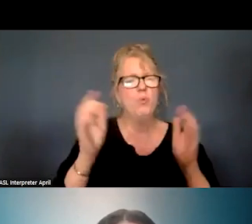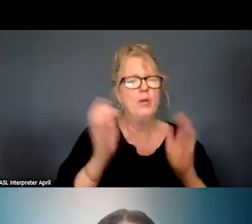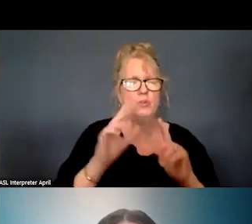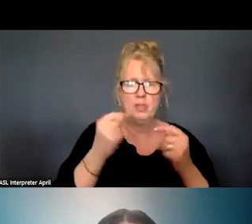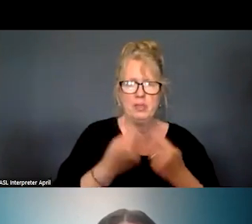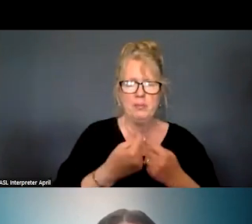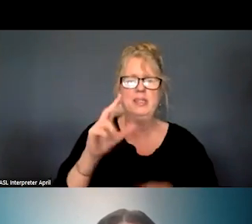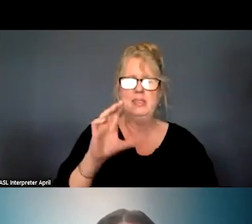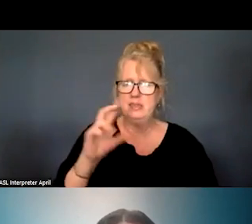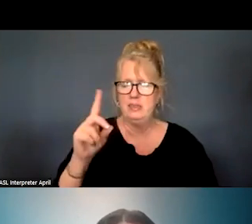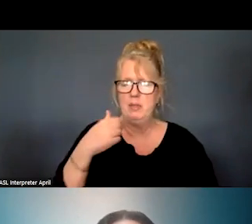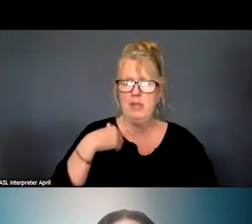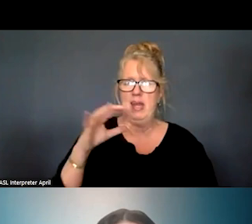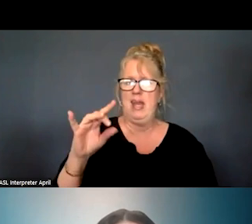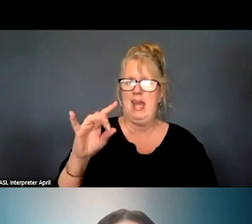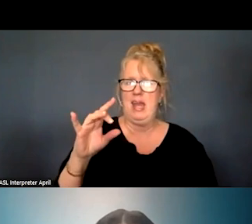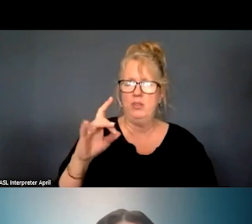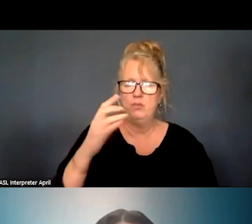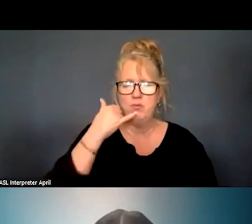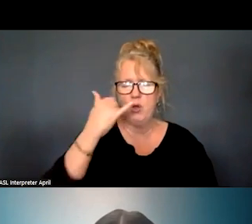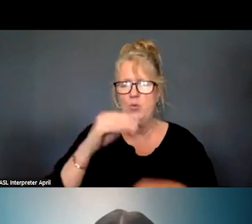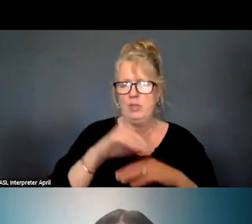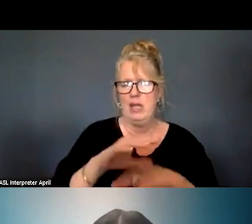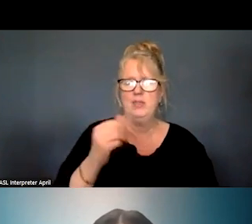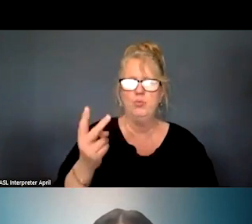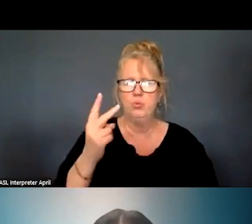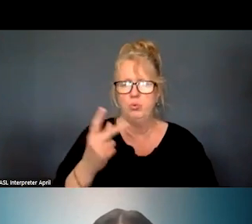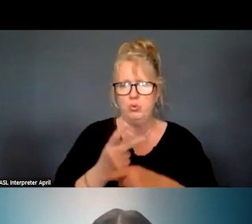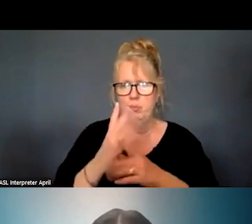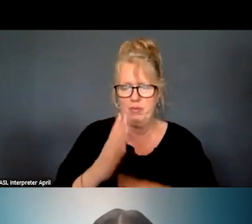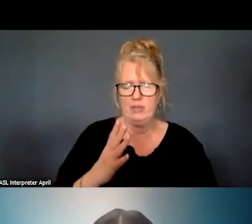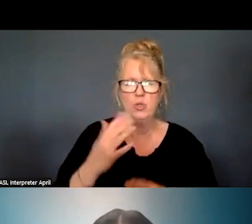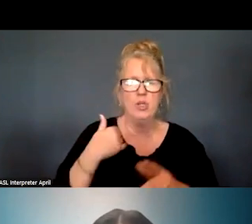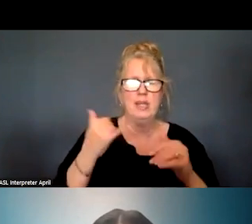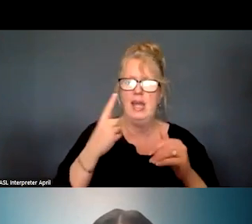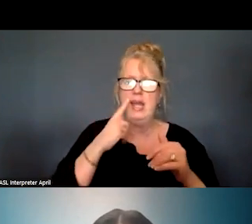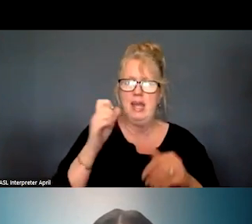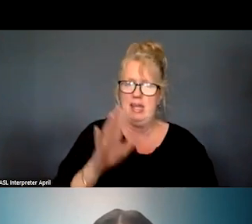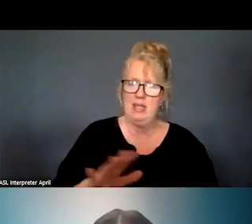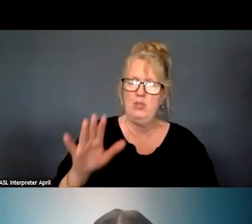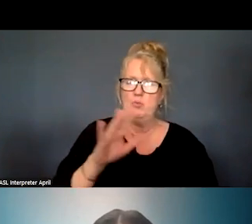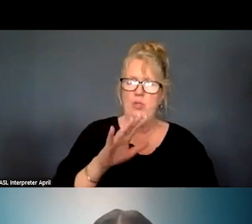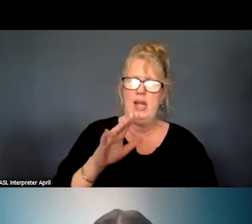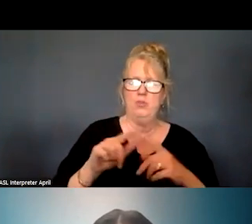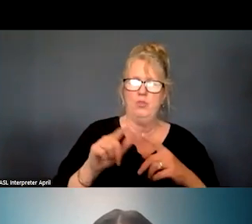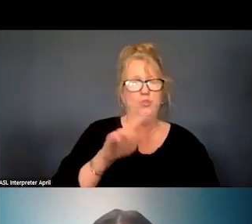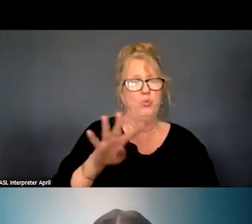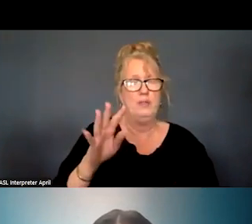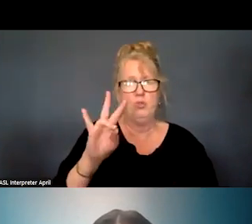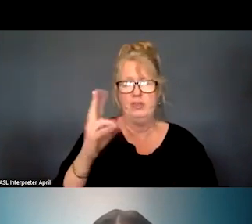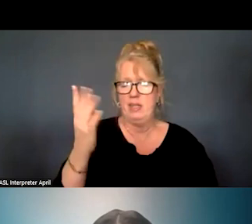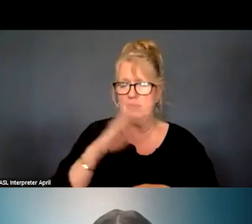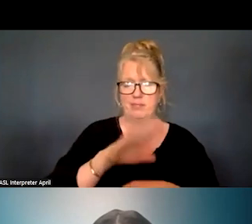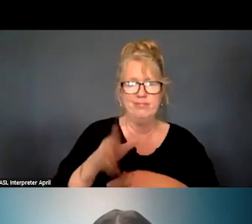CCD has a staff of 8 crisis phone counselors and 2 supervisors, and we spread out across the 24/7 timeframe.